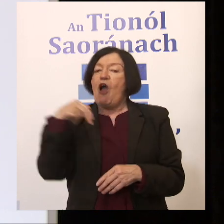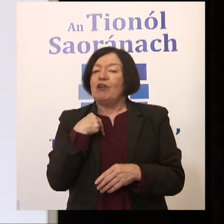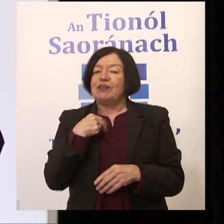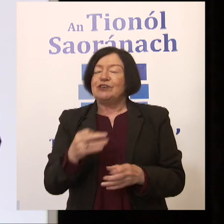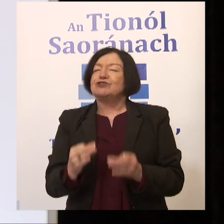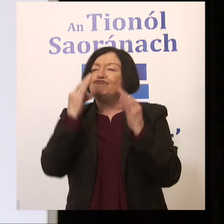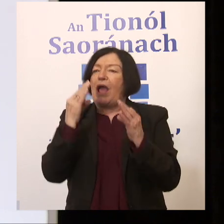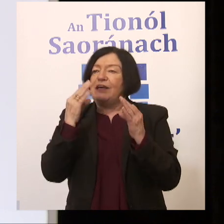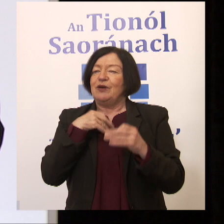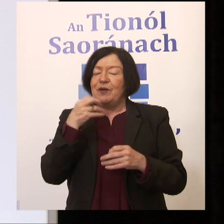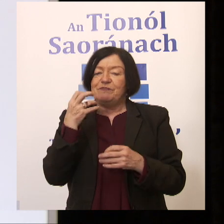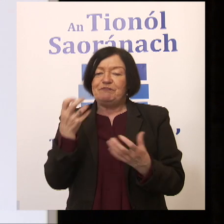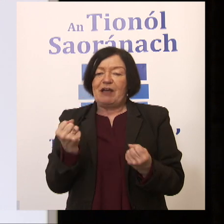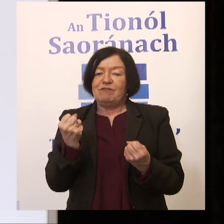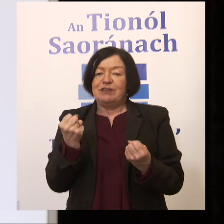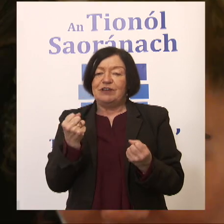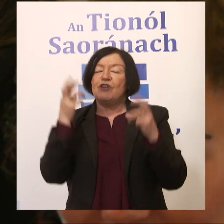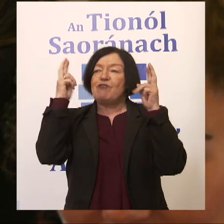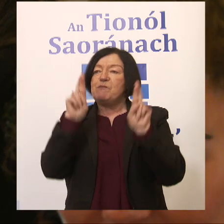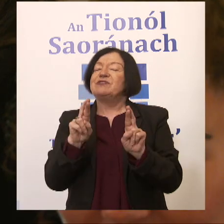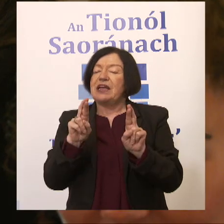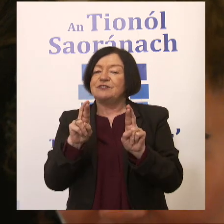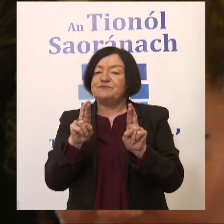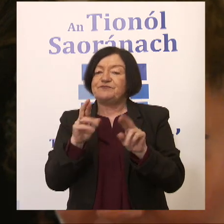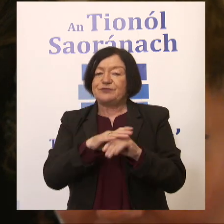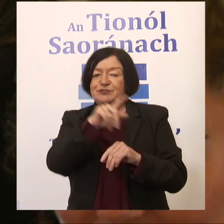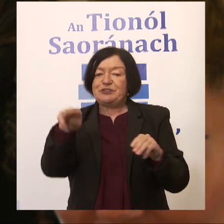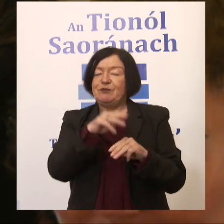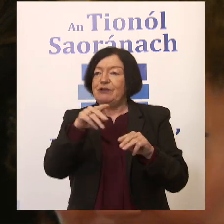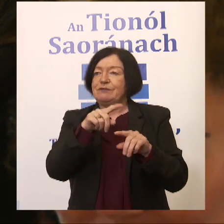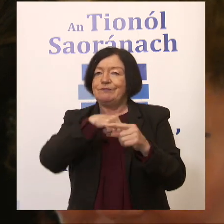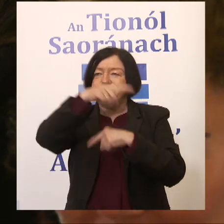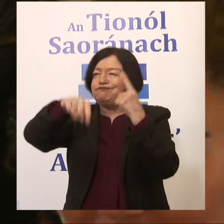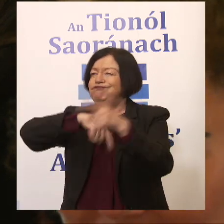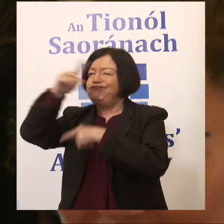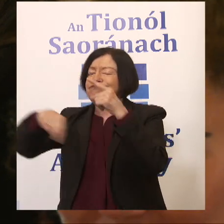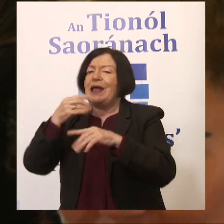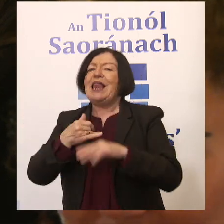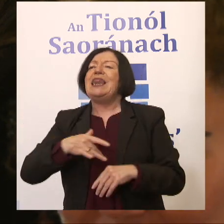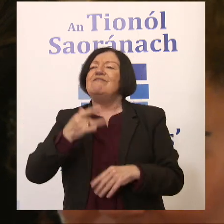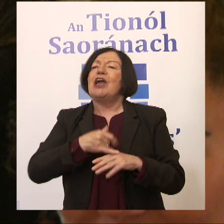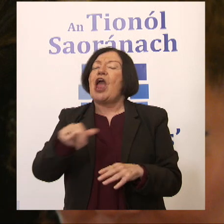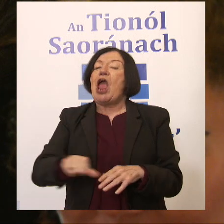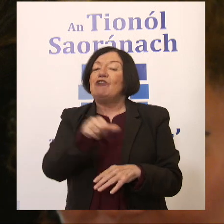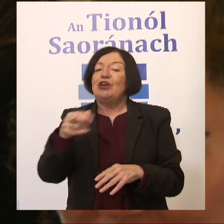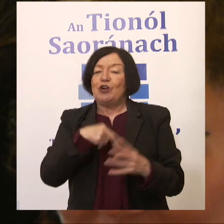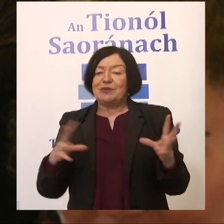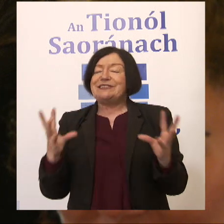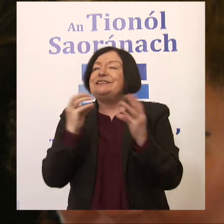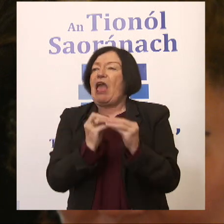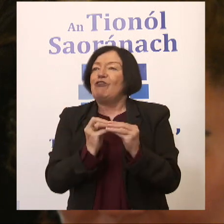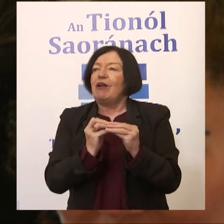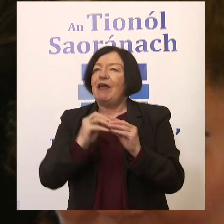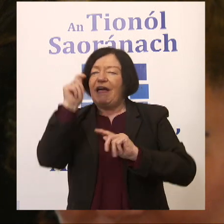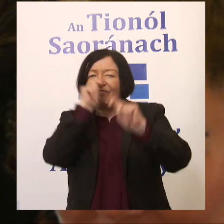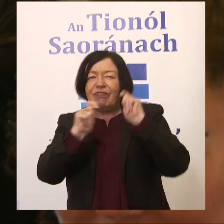think it's great that we've got a representative sample of people, a cross-section of people living in the area to sort of come together and think